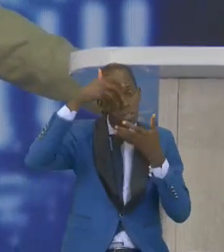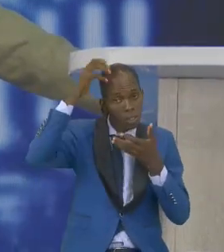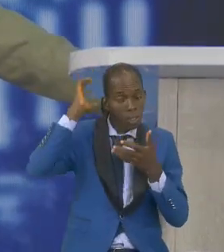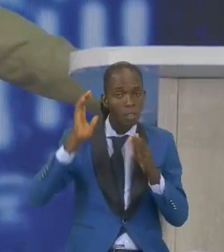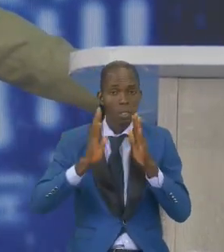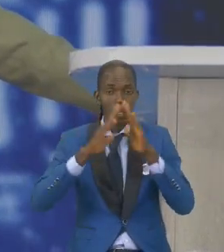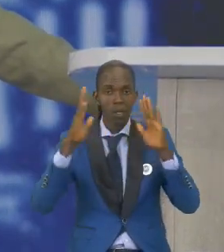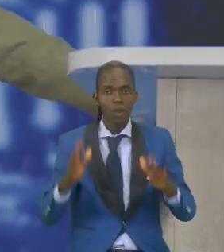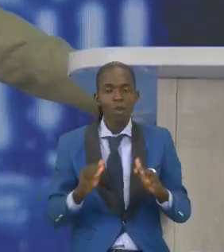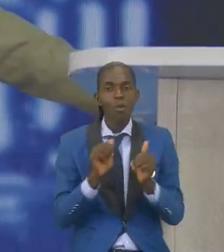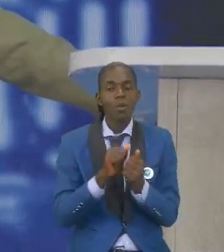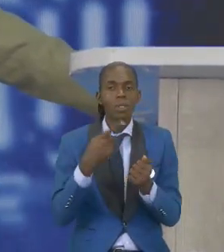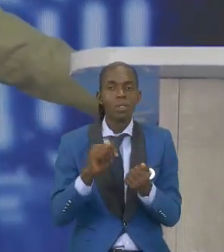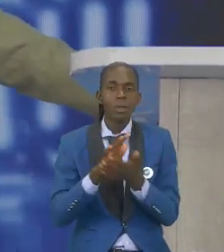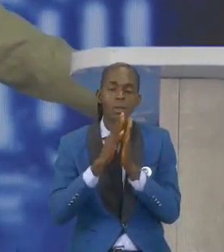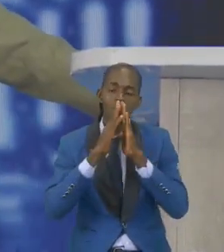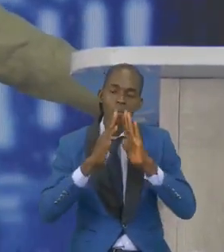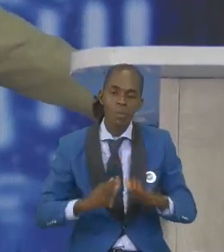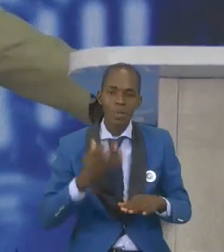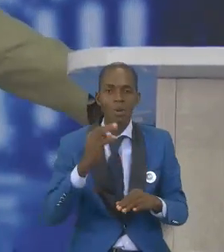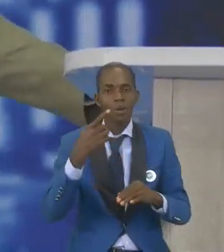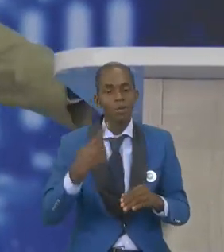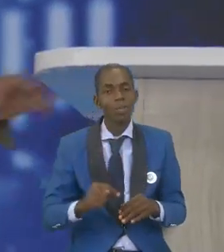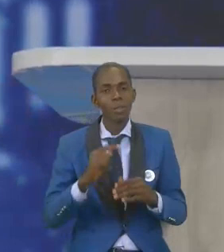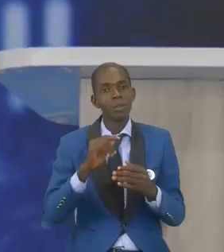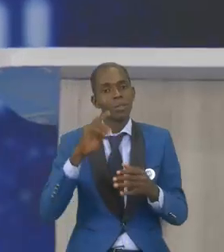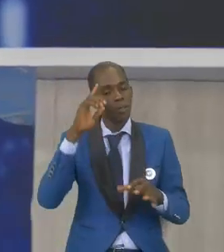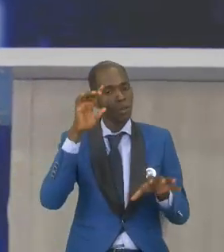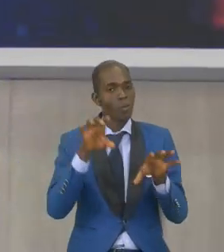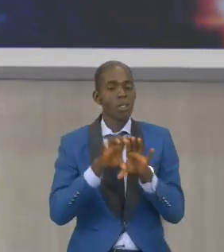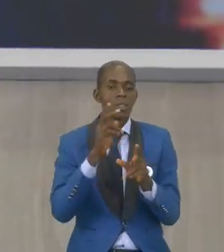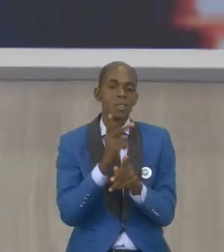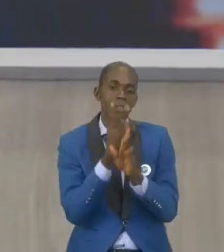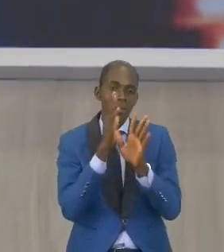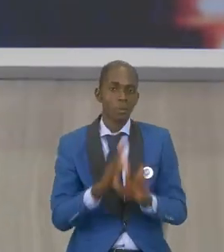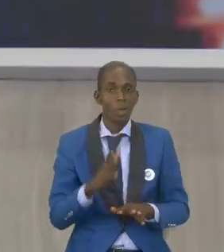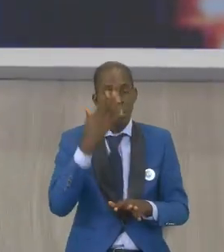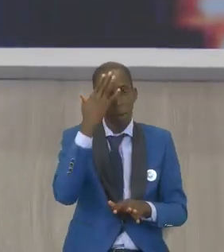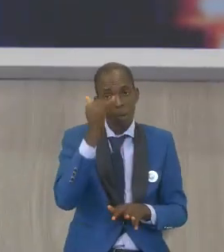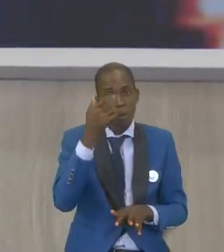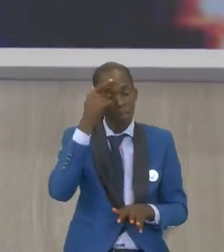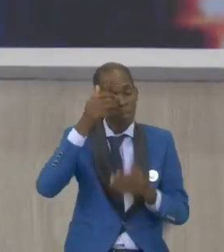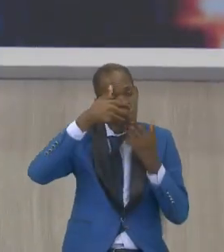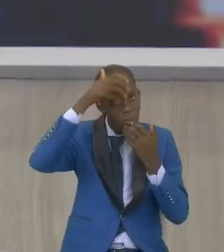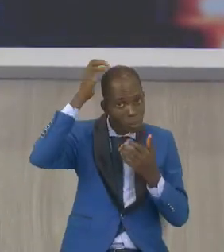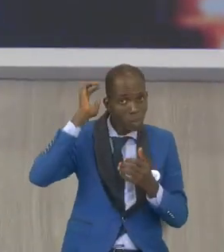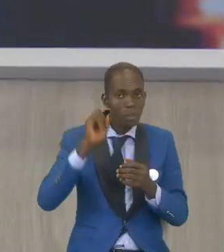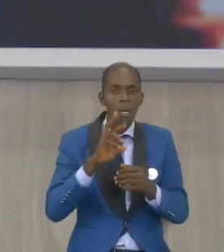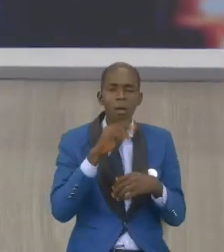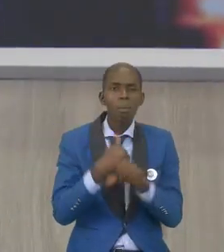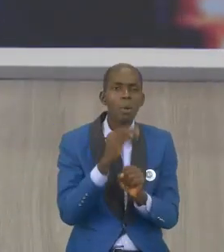the peace of the covenant keeper in his heart, because lions, they were made by